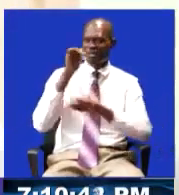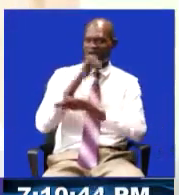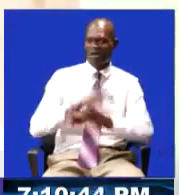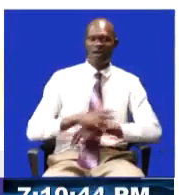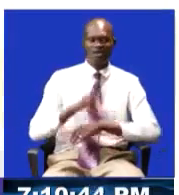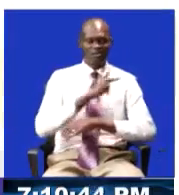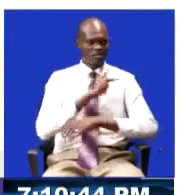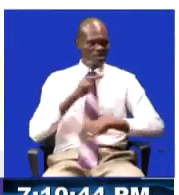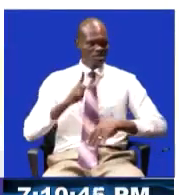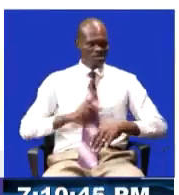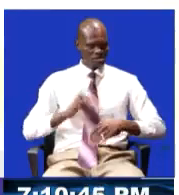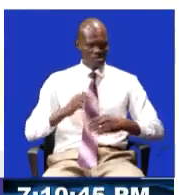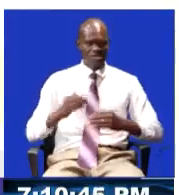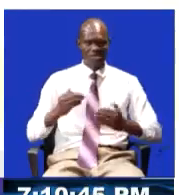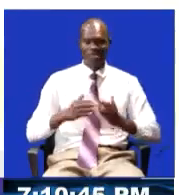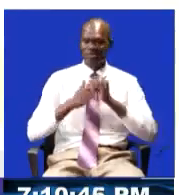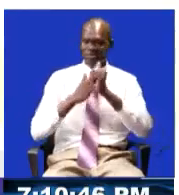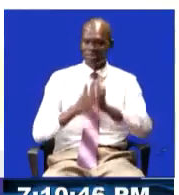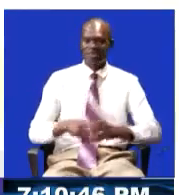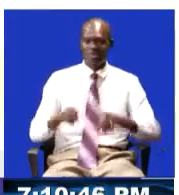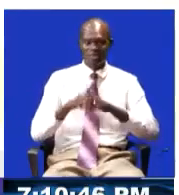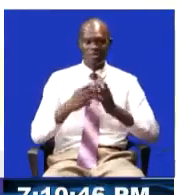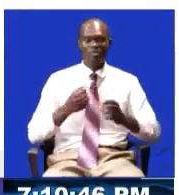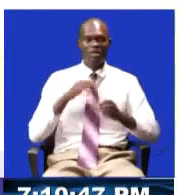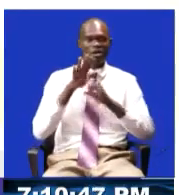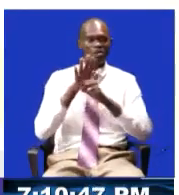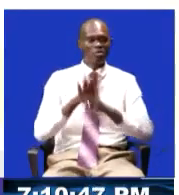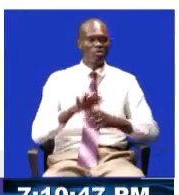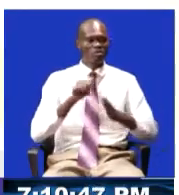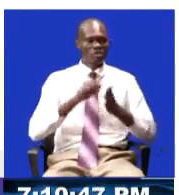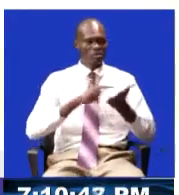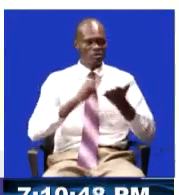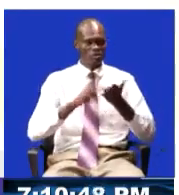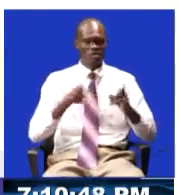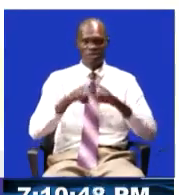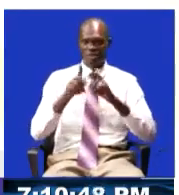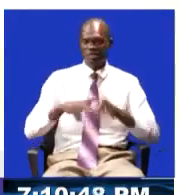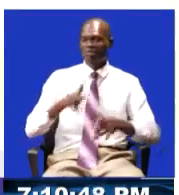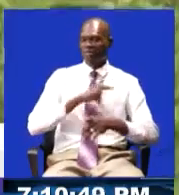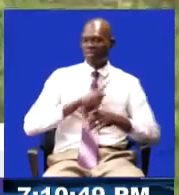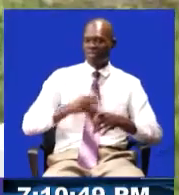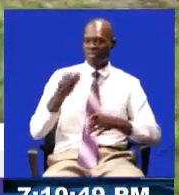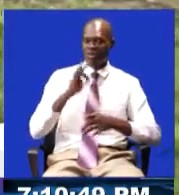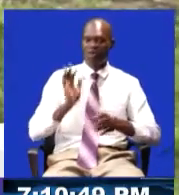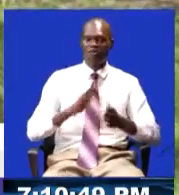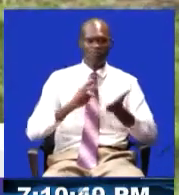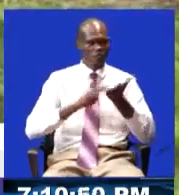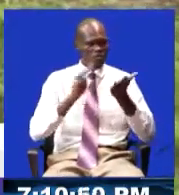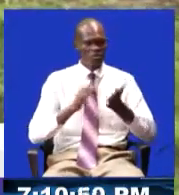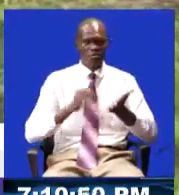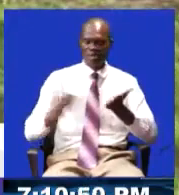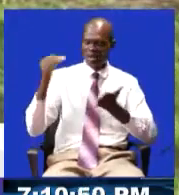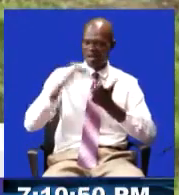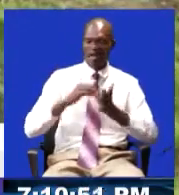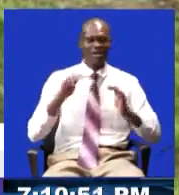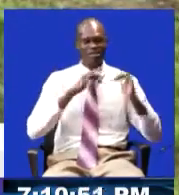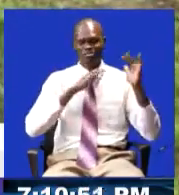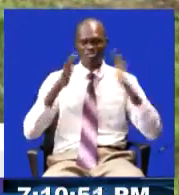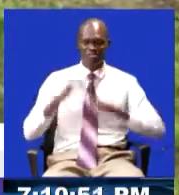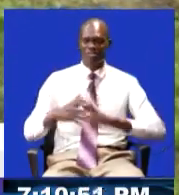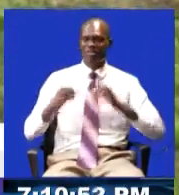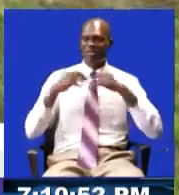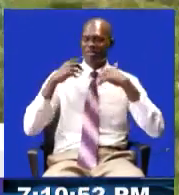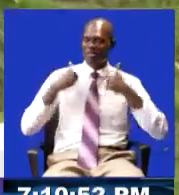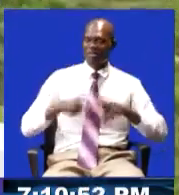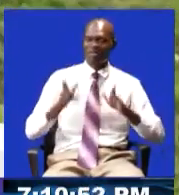wechego duto. Migori County ka asingo, ne kaka ruodh jo Migori County ok named koko. Gigaga koko